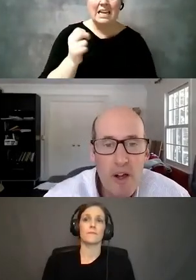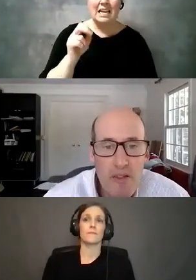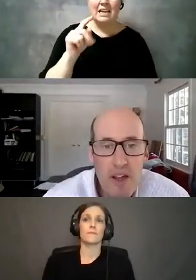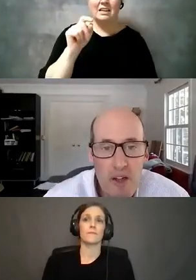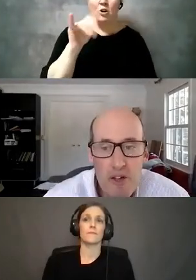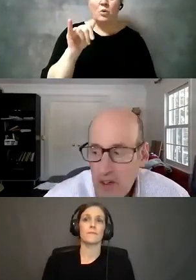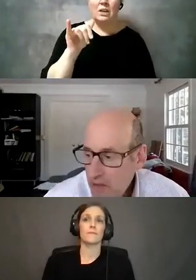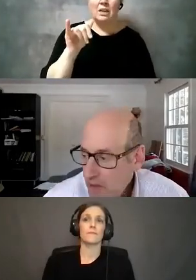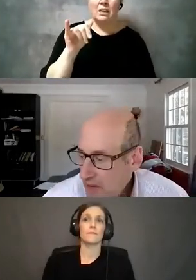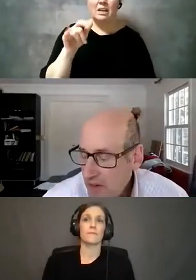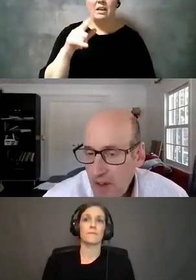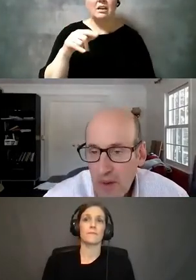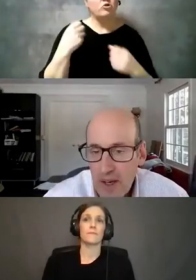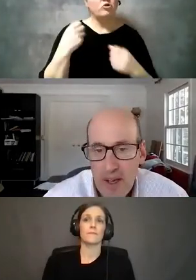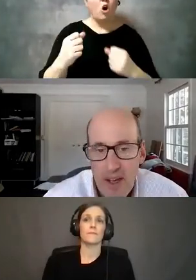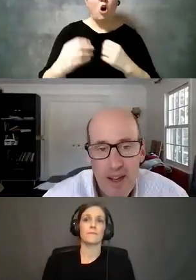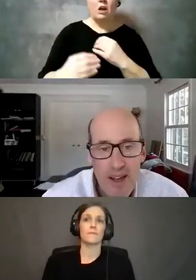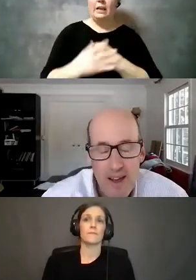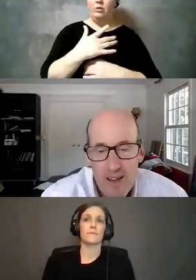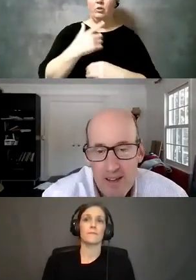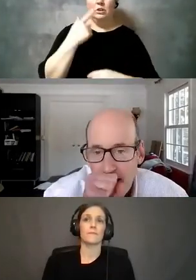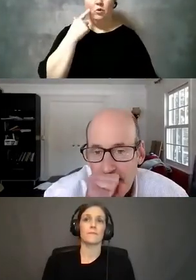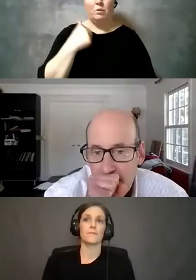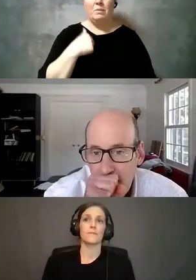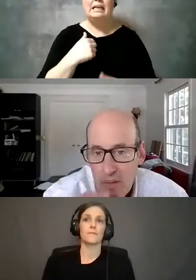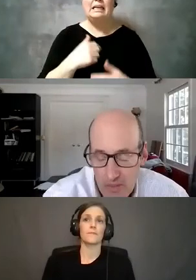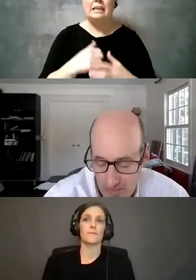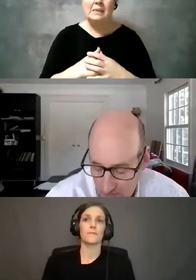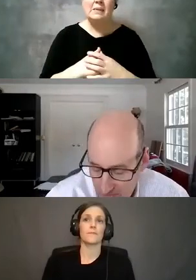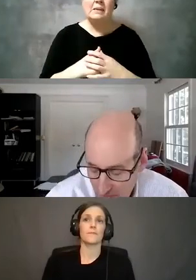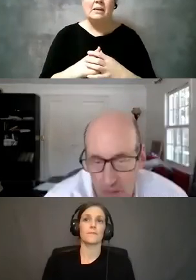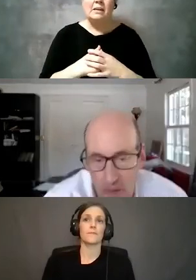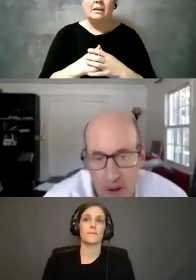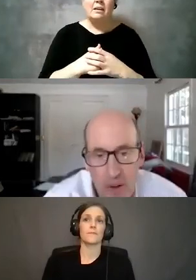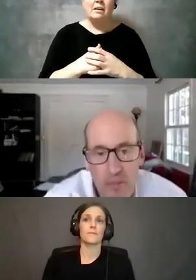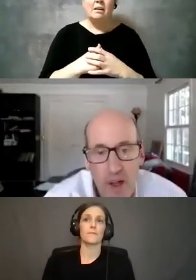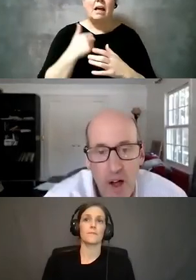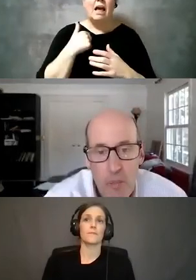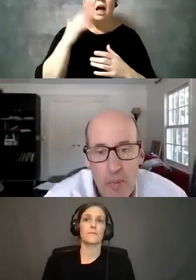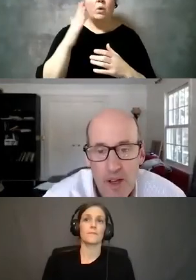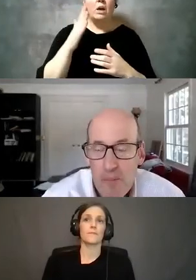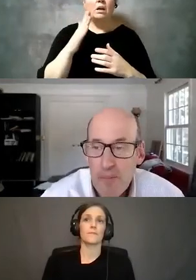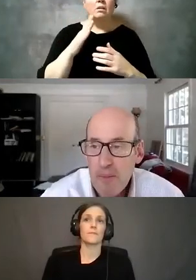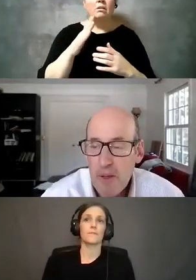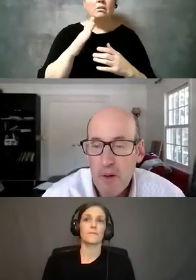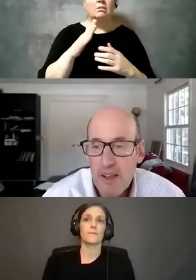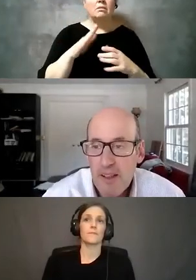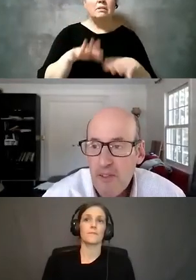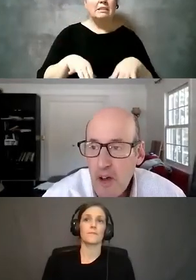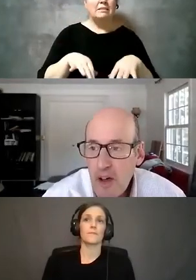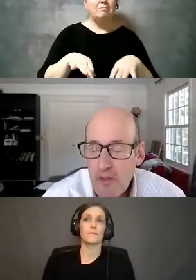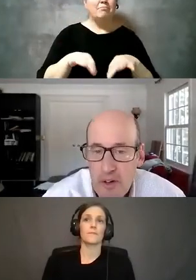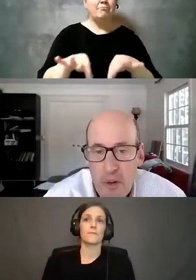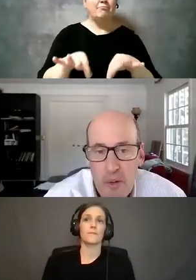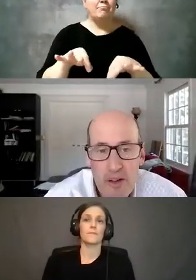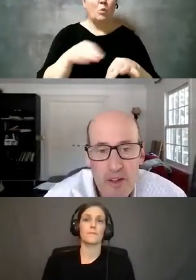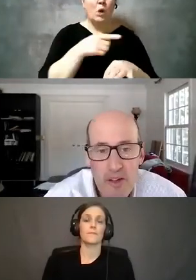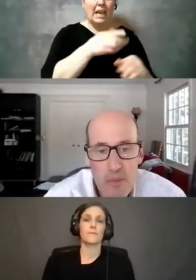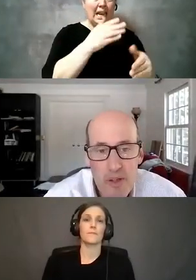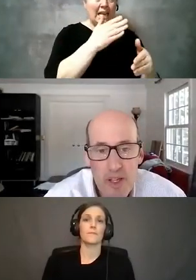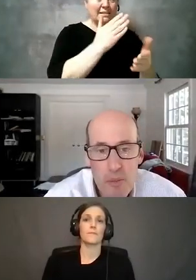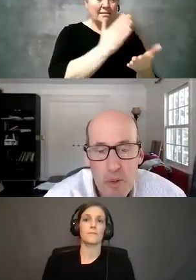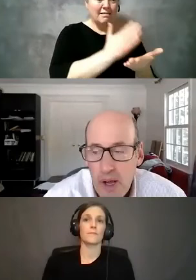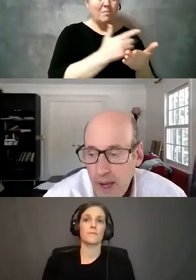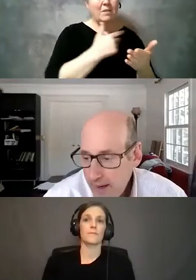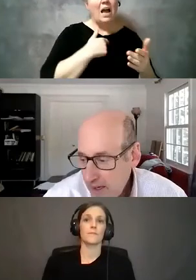Tony Bright have had huge influences on me. And so I'll pick up maybe where he left off or go in a little